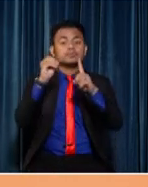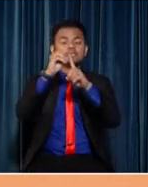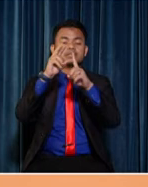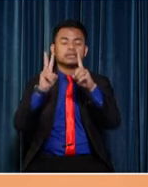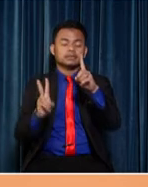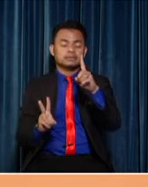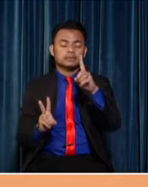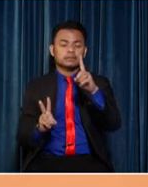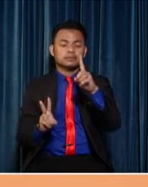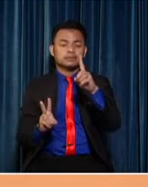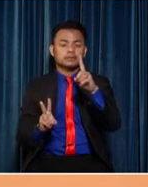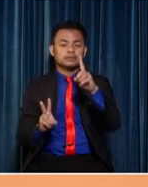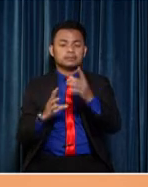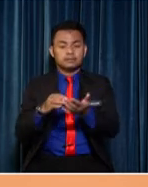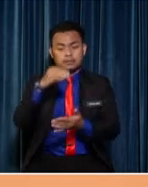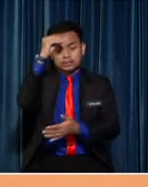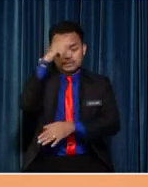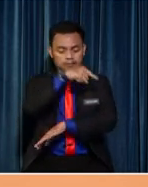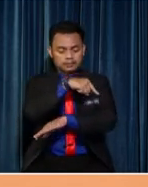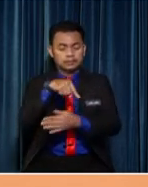of today's lesson.